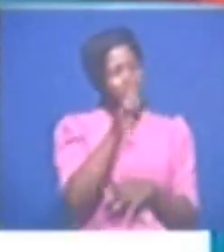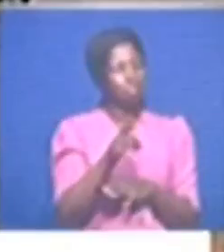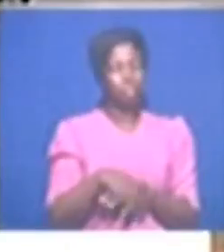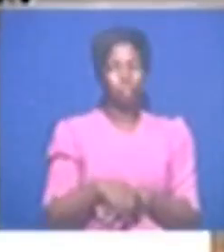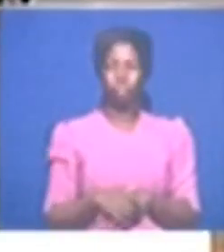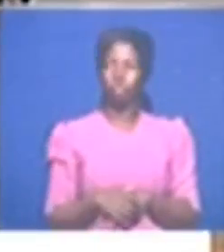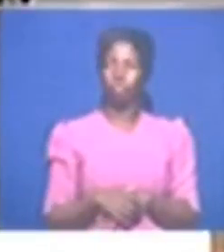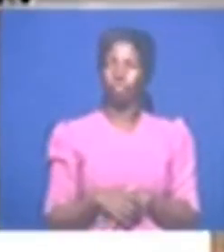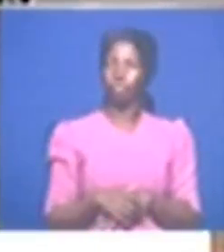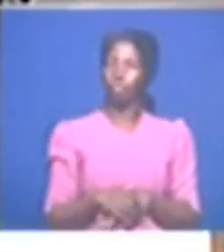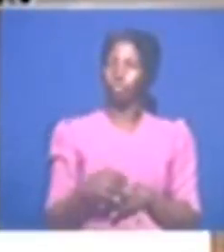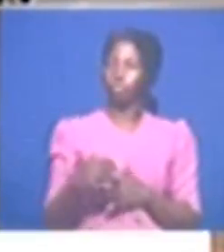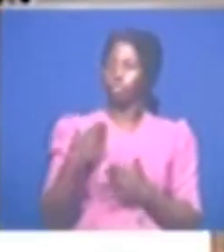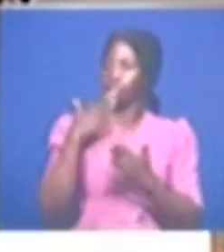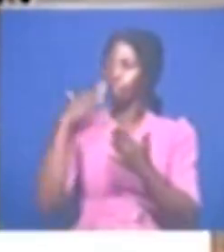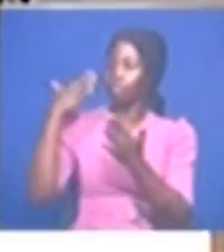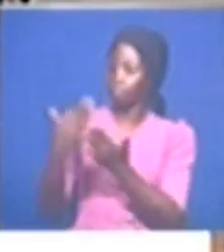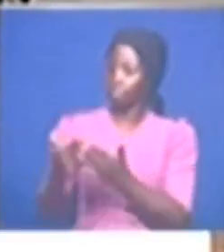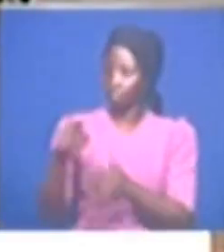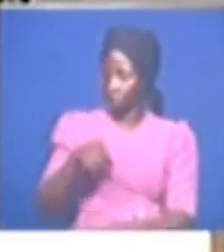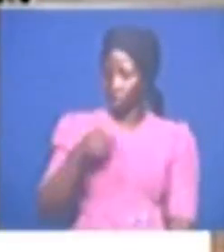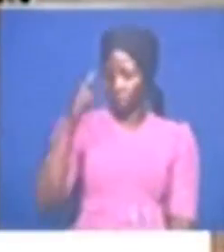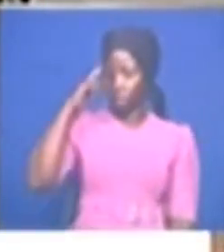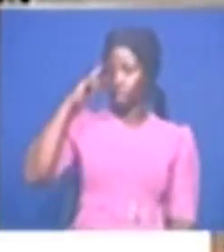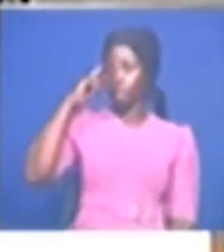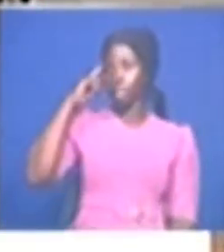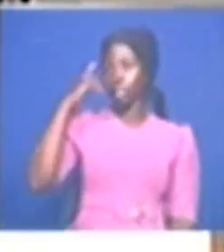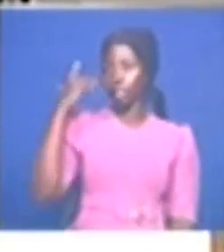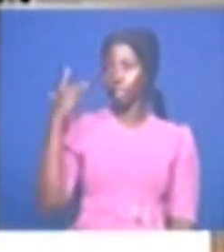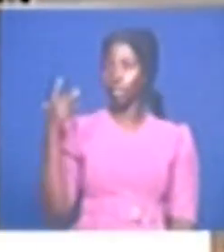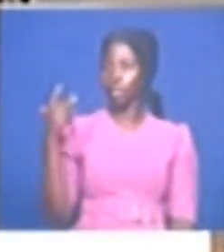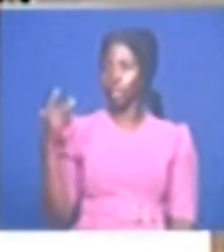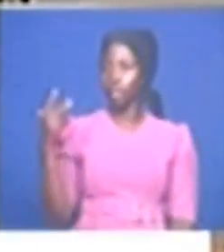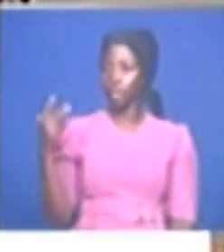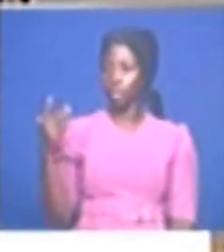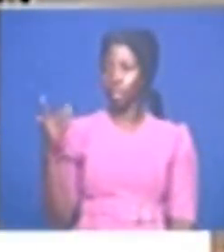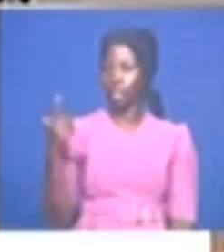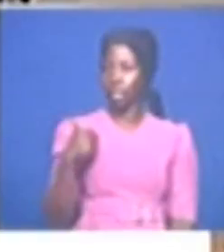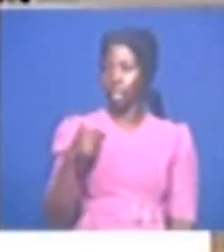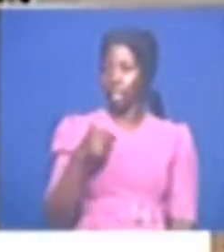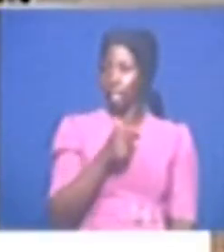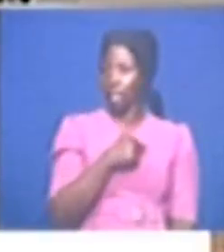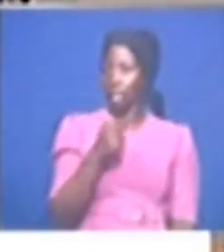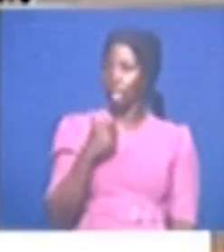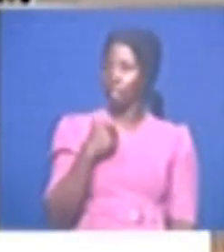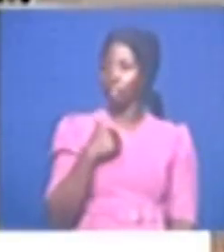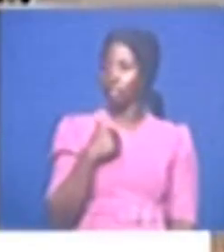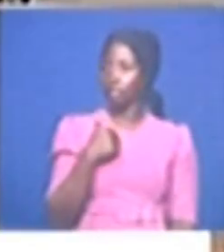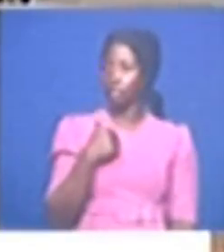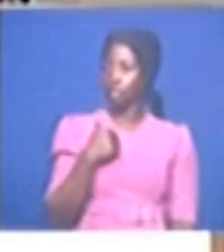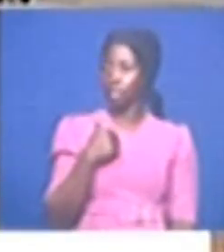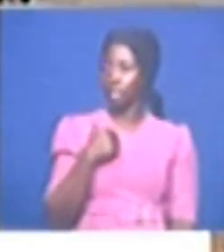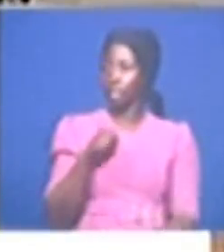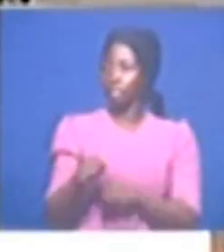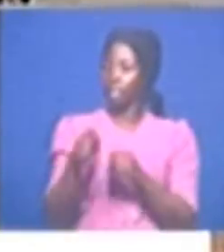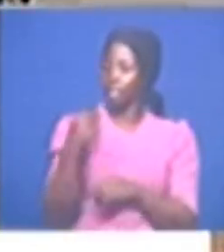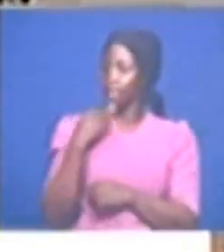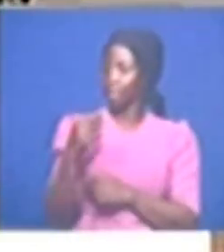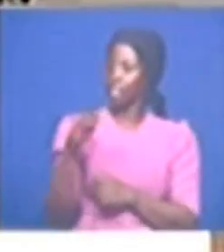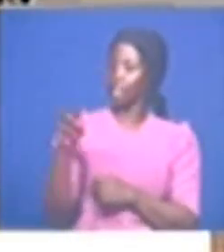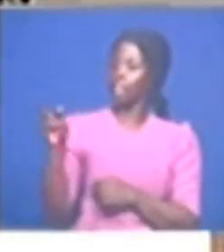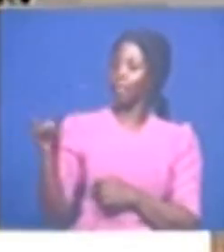think world over, we deposit about 300 million metric